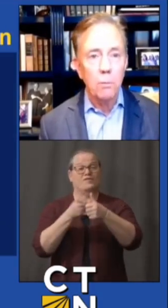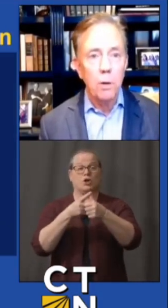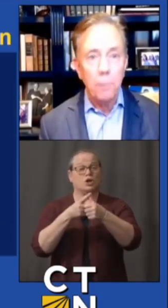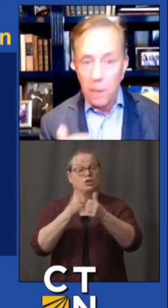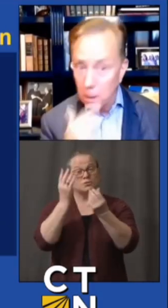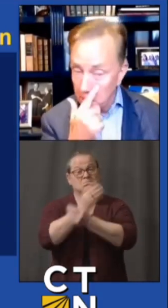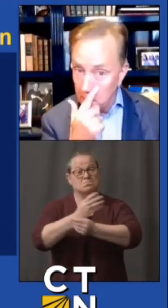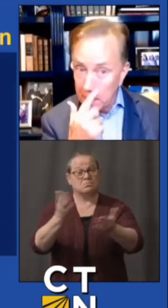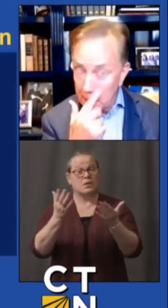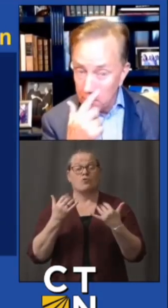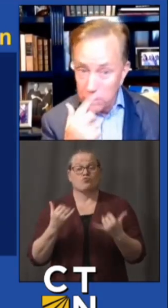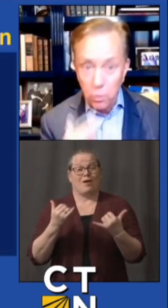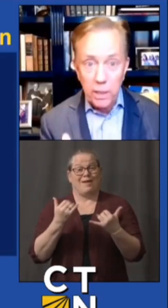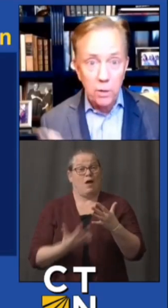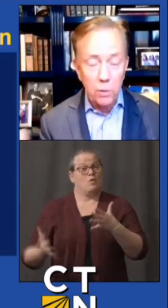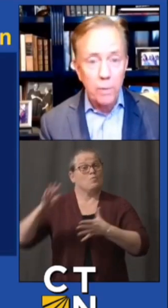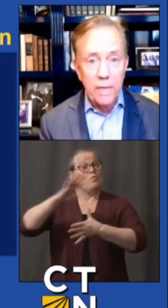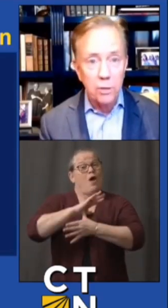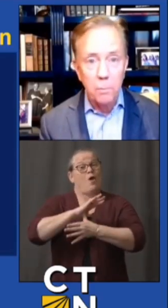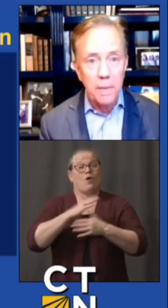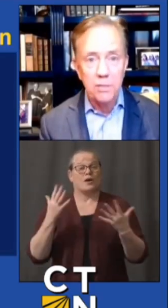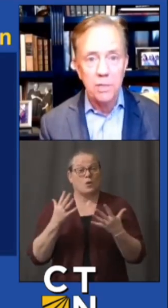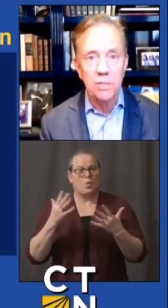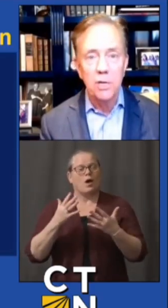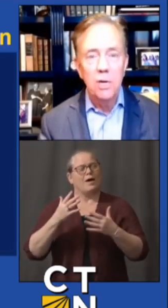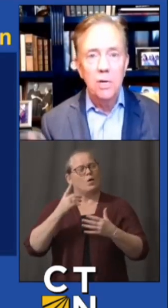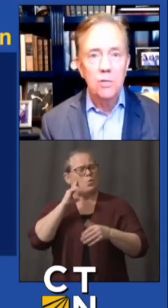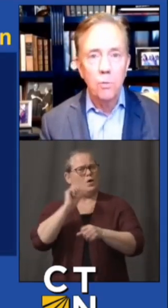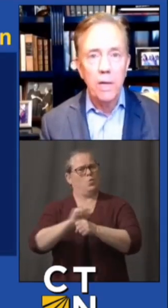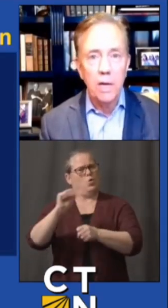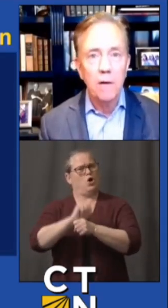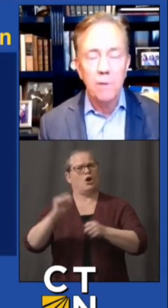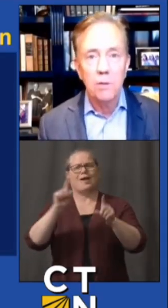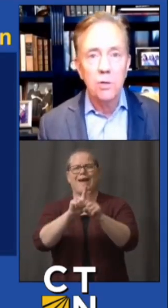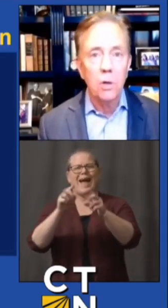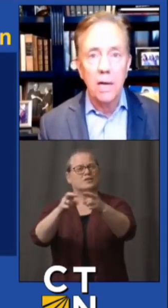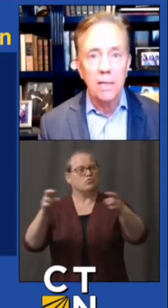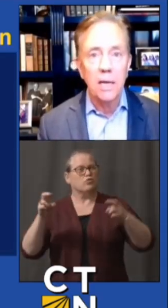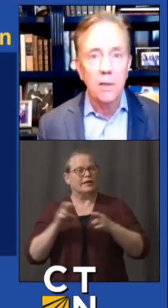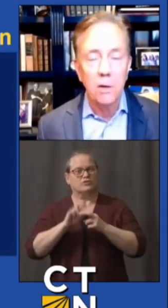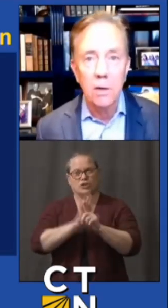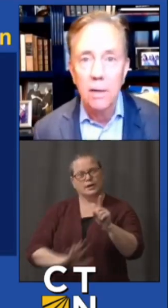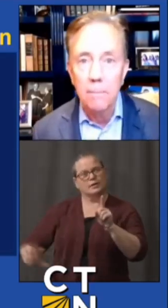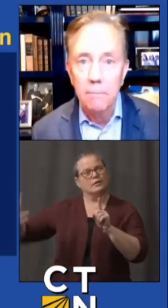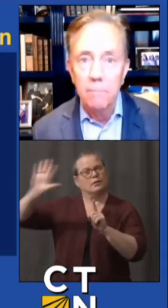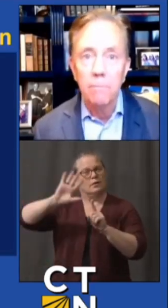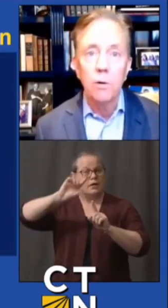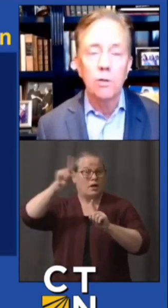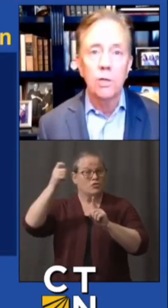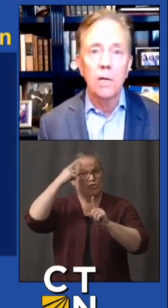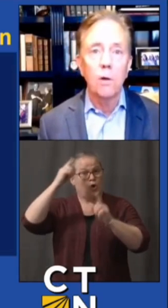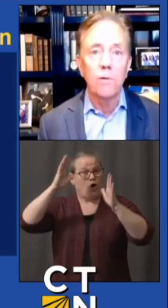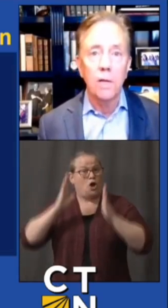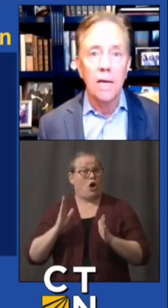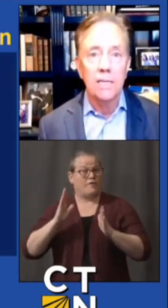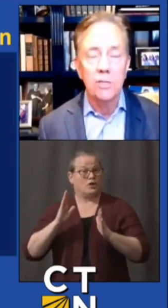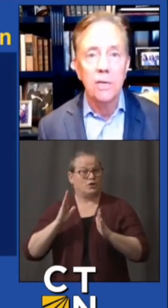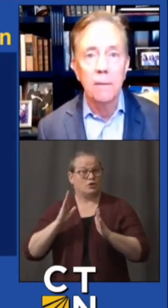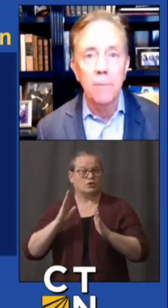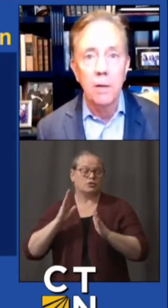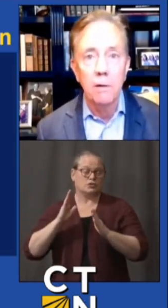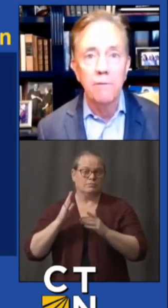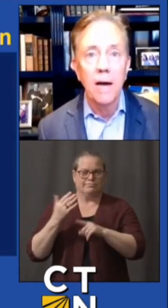our real priority right now is working on a regional basis. So we, the governors, all got together virtually over the